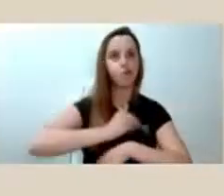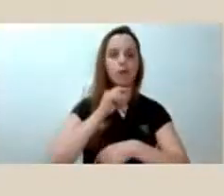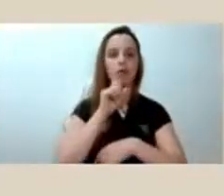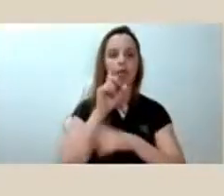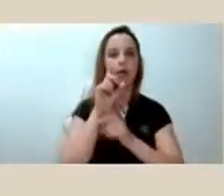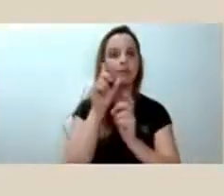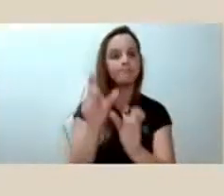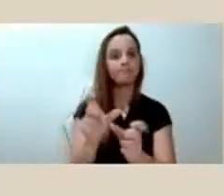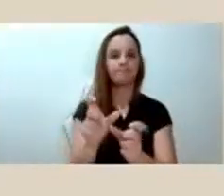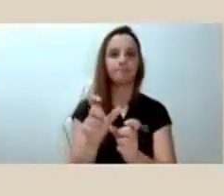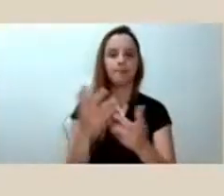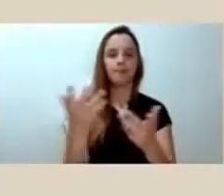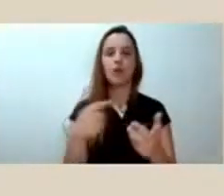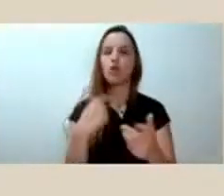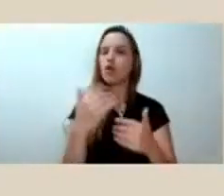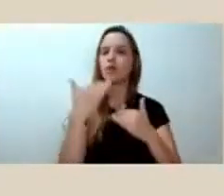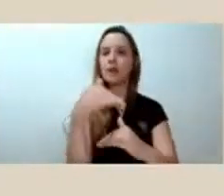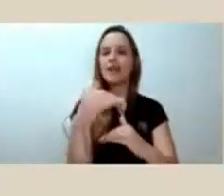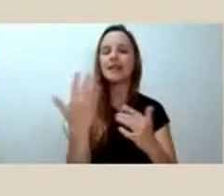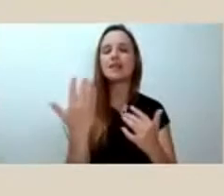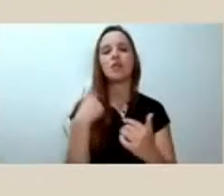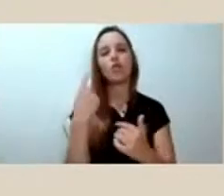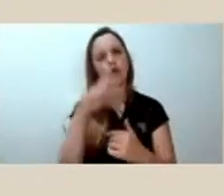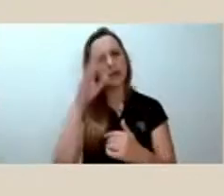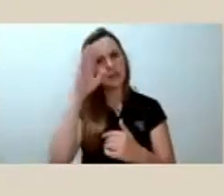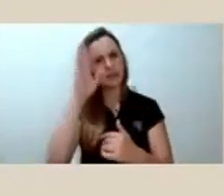very limited. We know that what we do is that